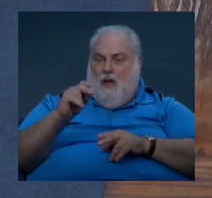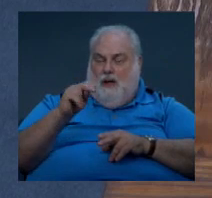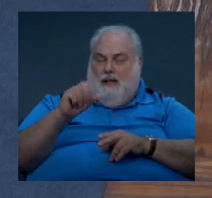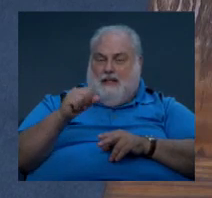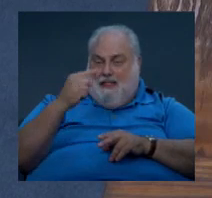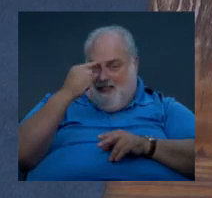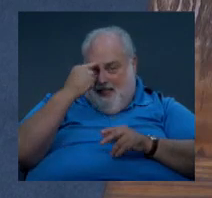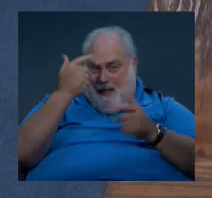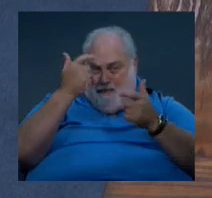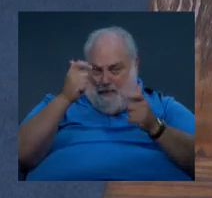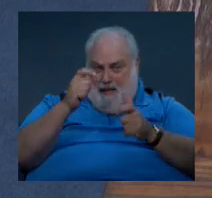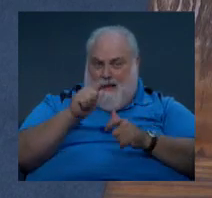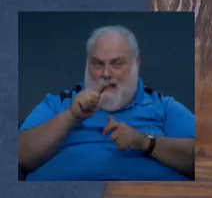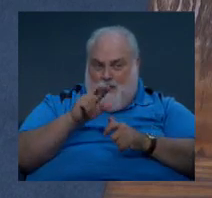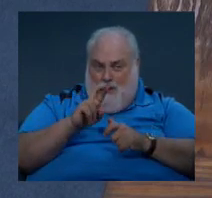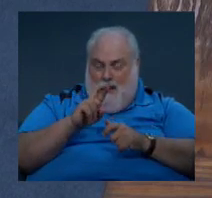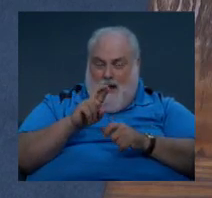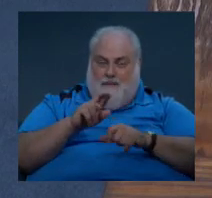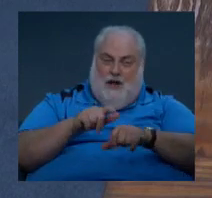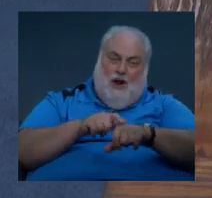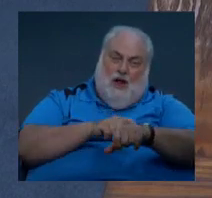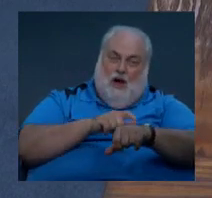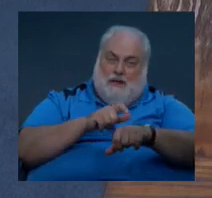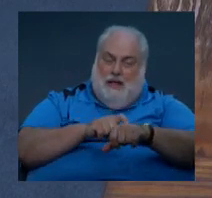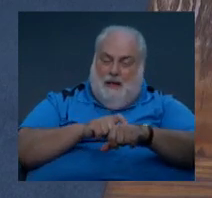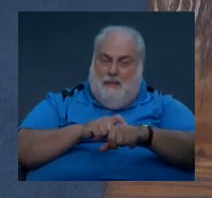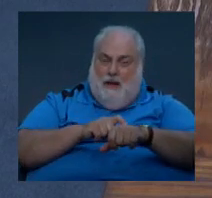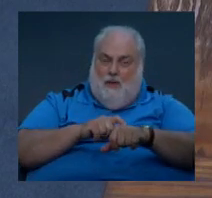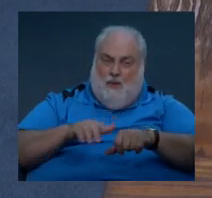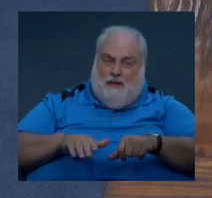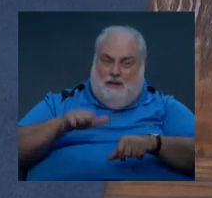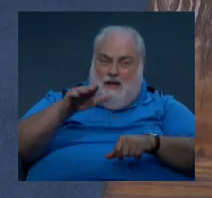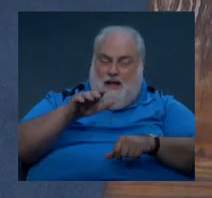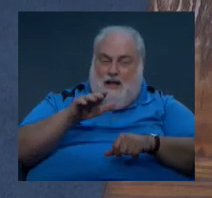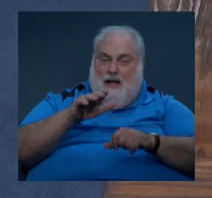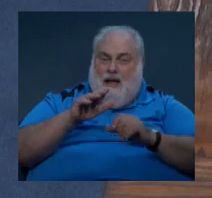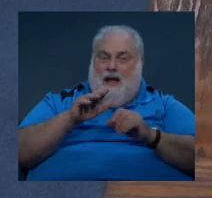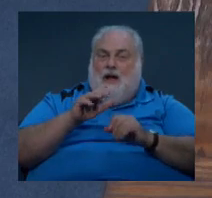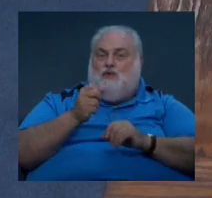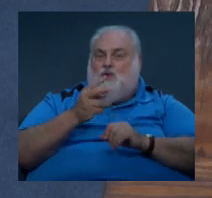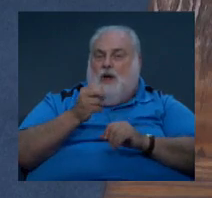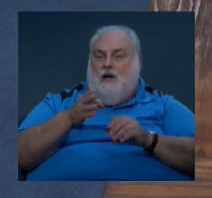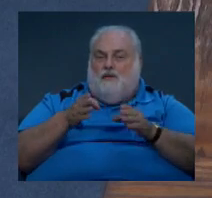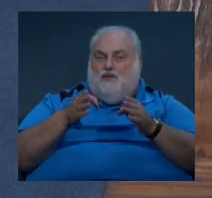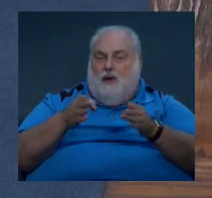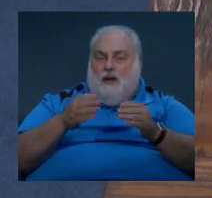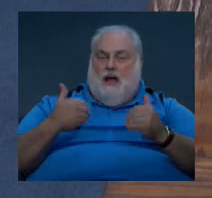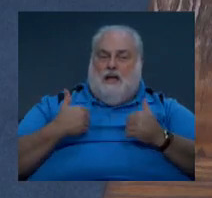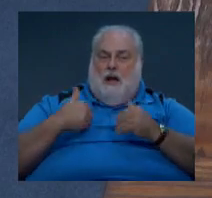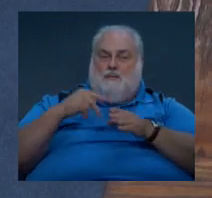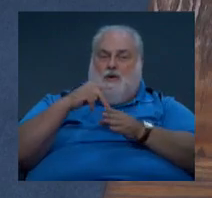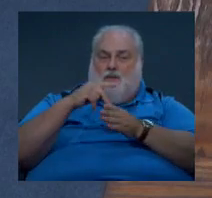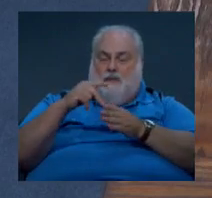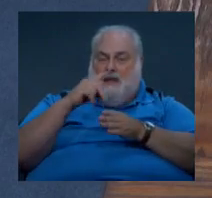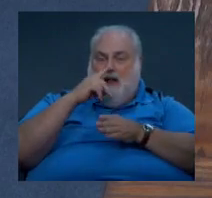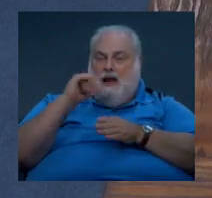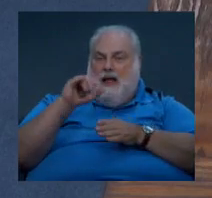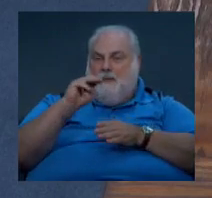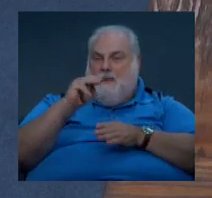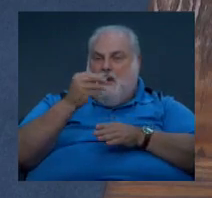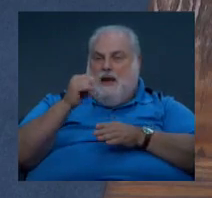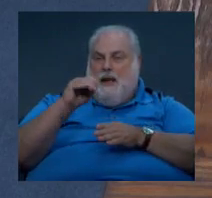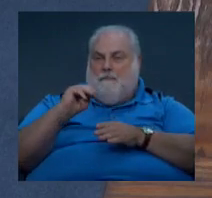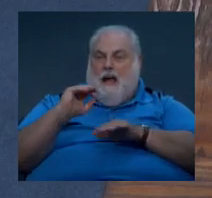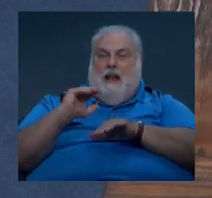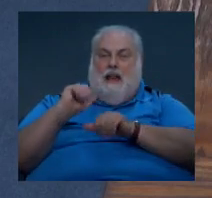Little Rock, but also as a long-term resident of the 12th Street corridor. As a young professional, I, much like Miriam, left Little